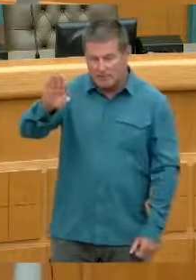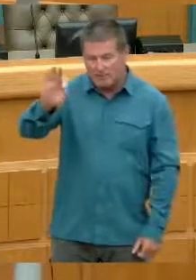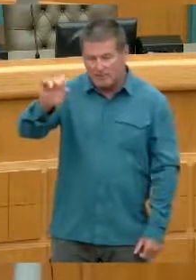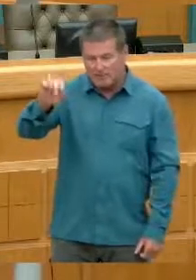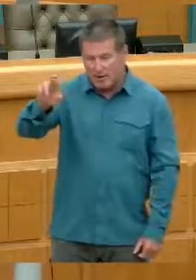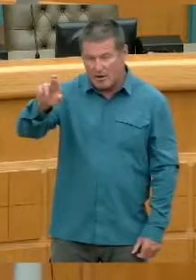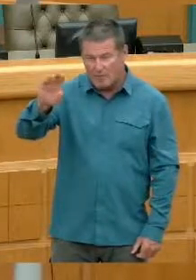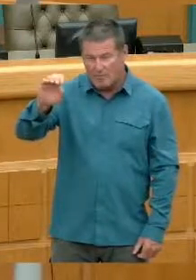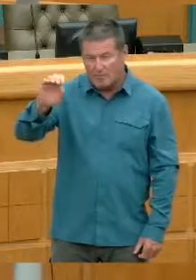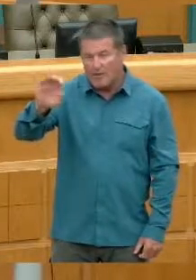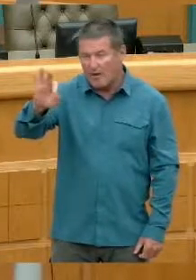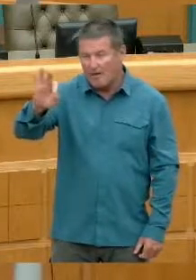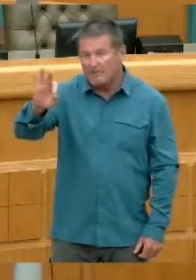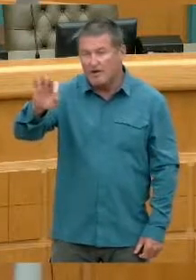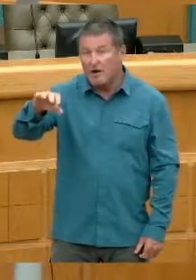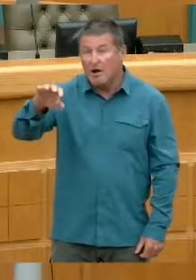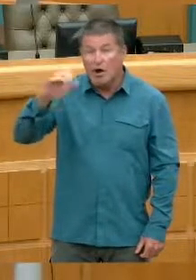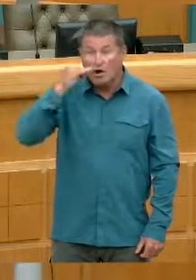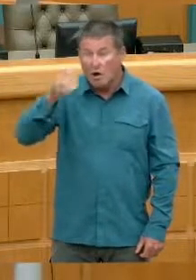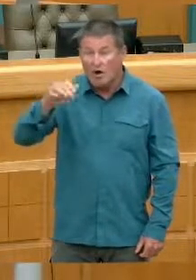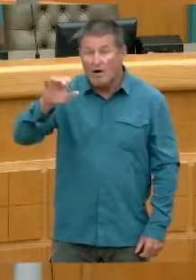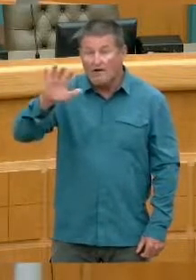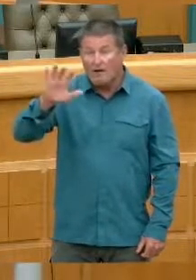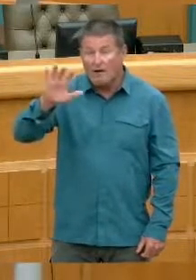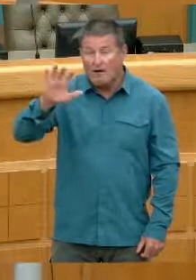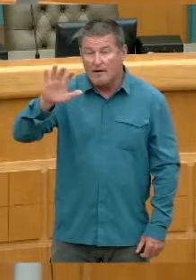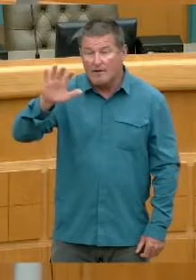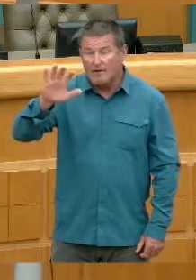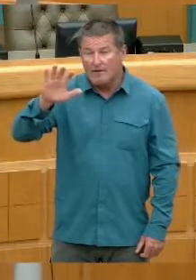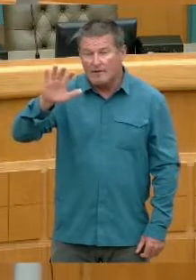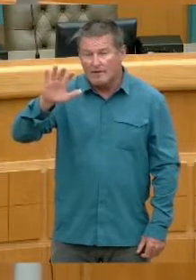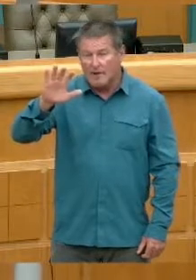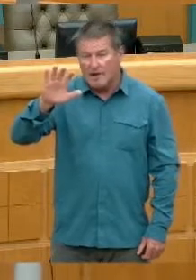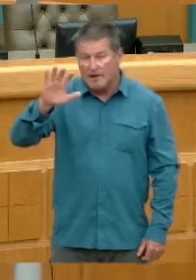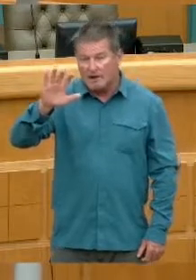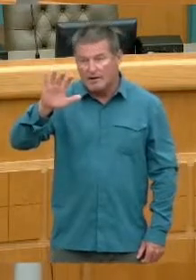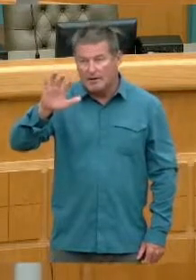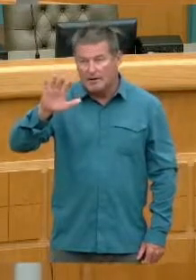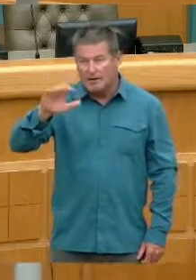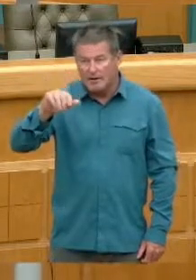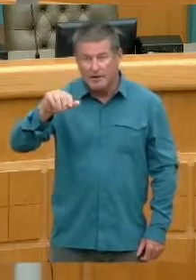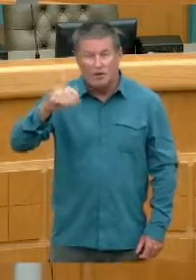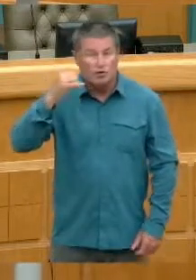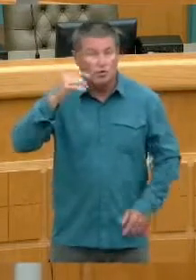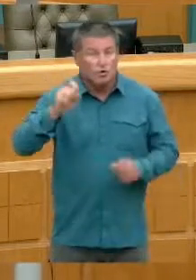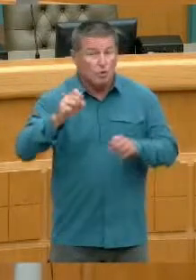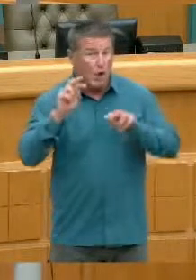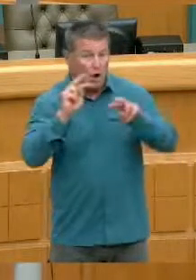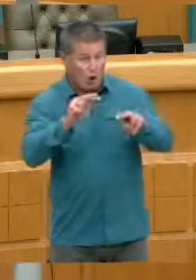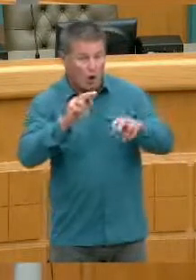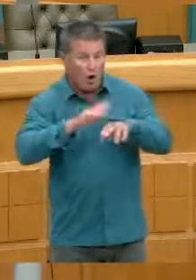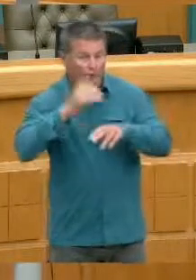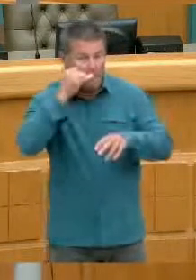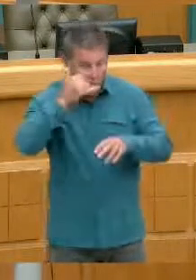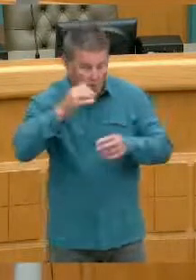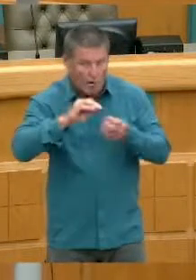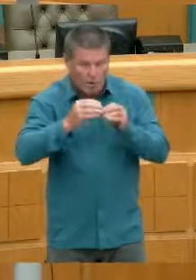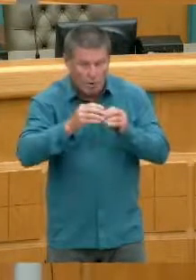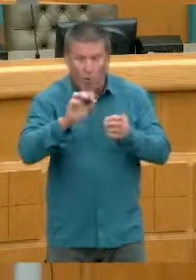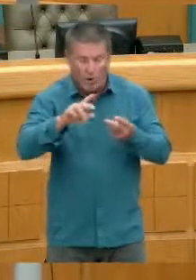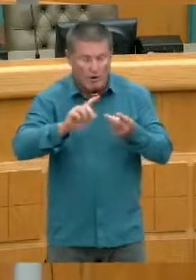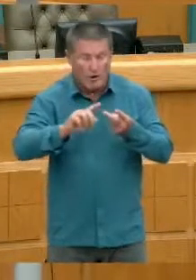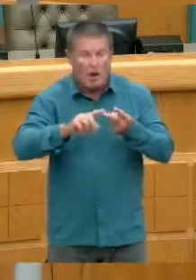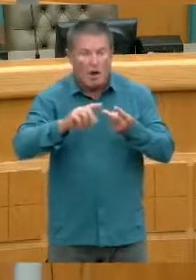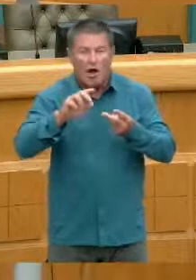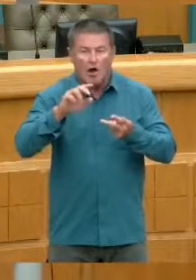512-883-2400 to make an appointment, or you can go online at the texascovidtest.org. The update on the